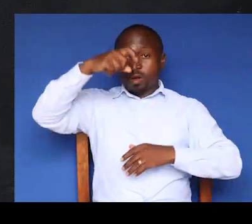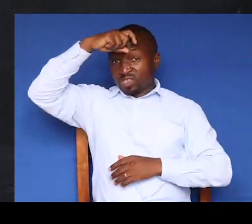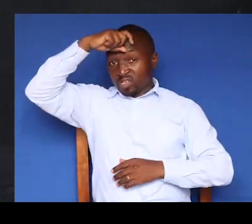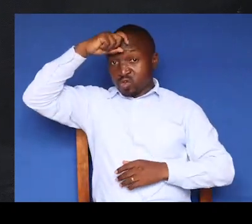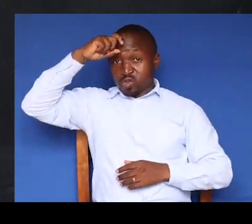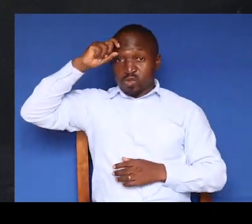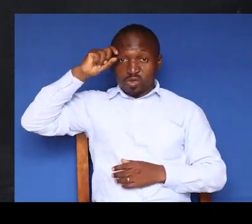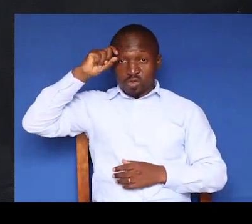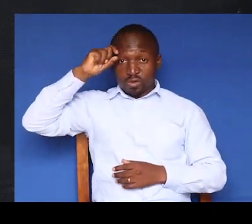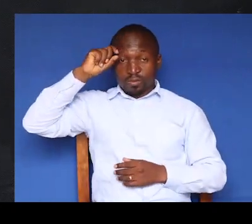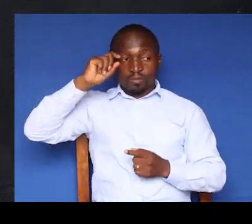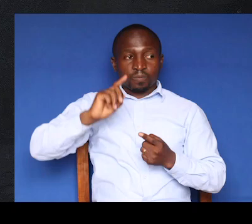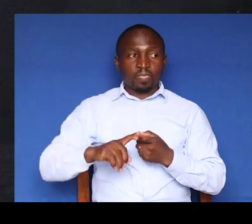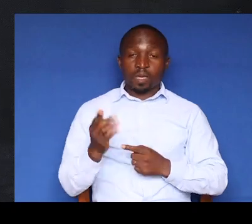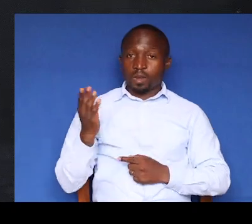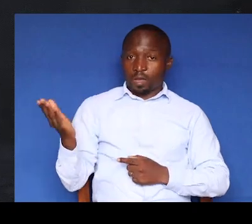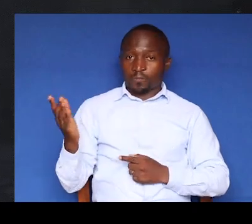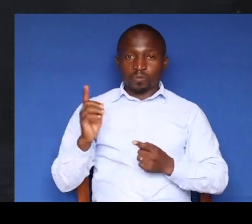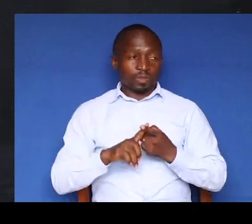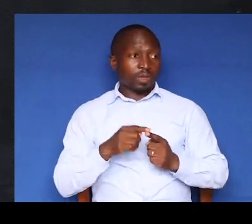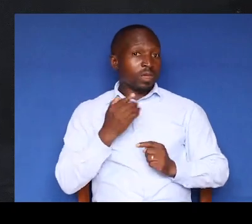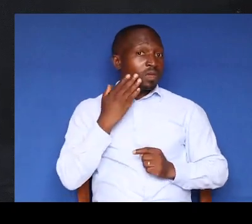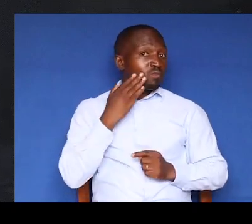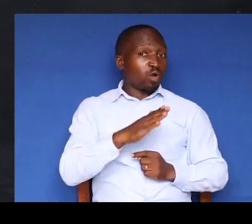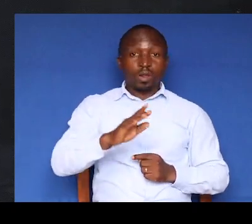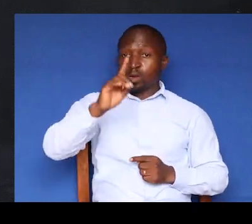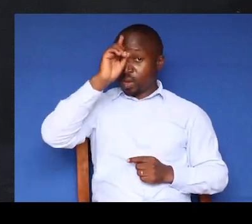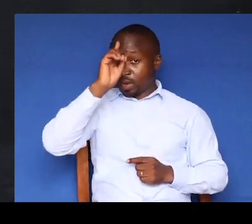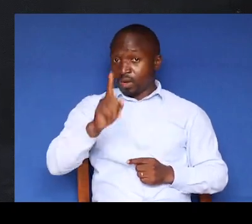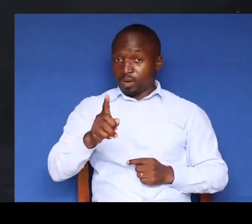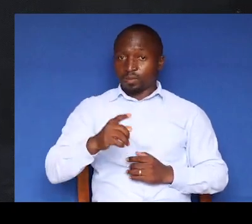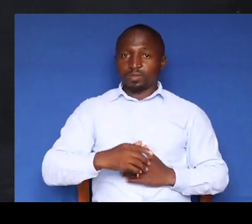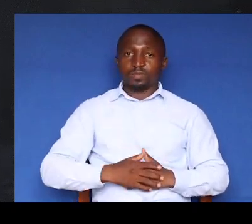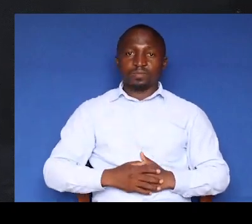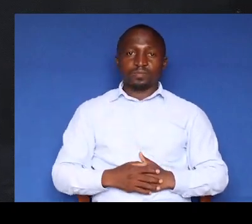But class, this is important to understand.